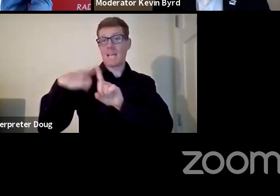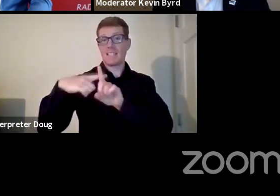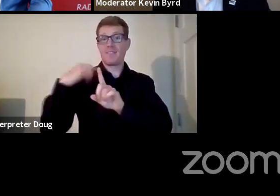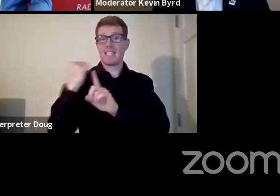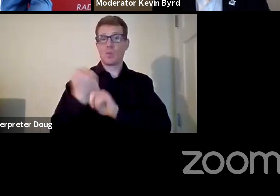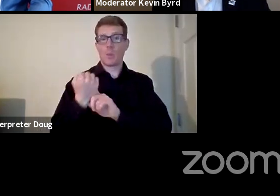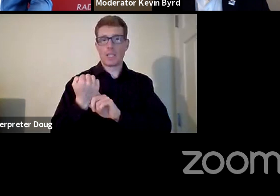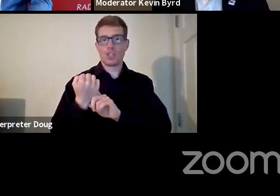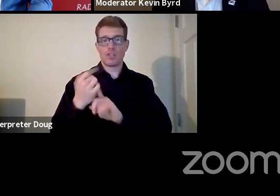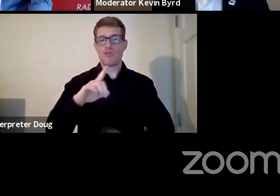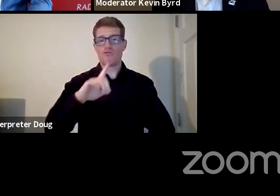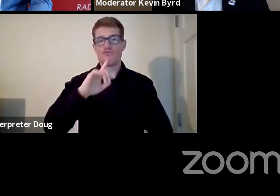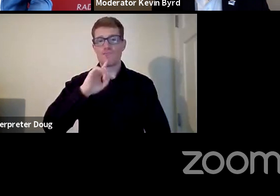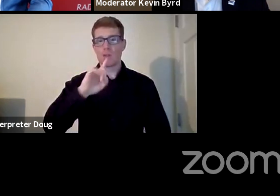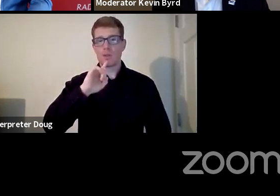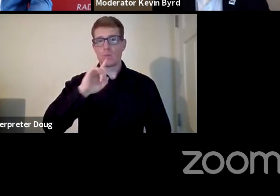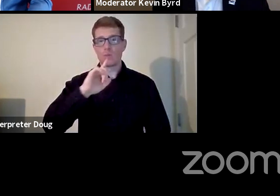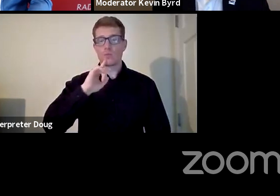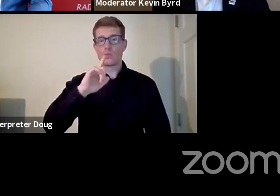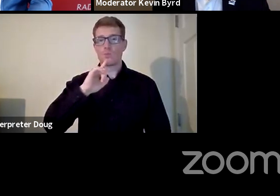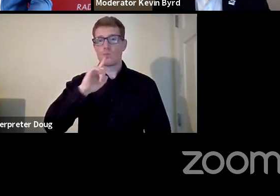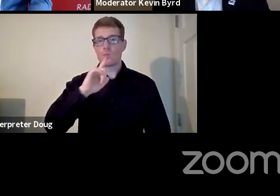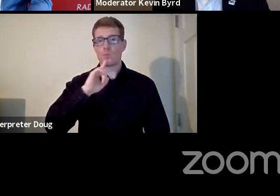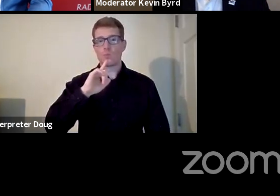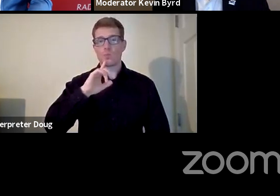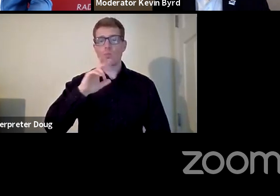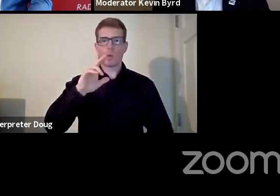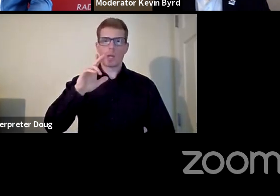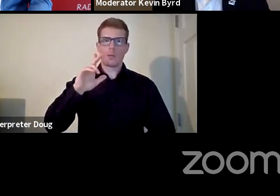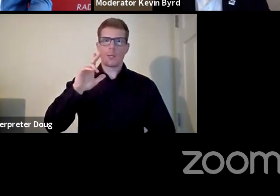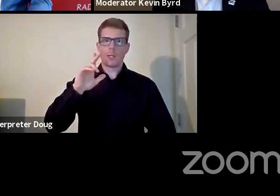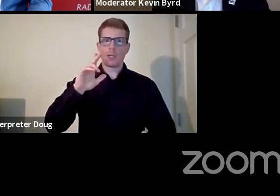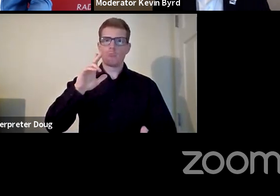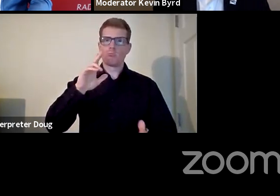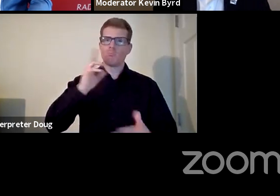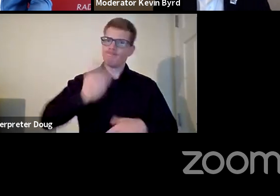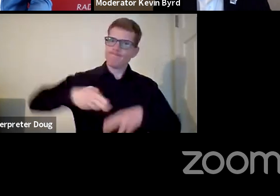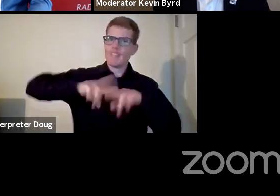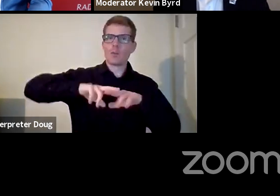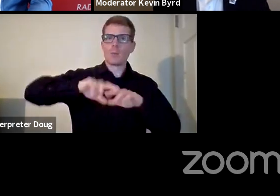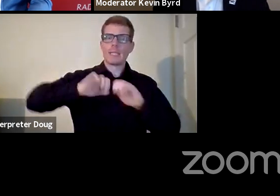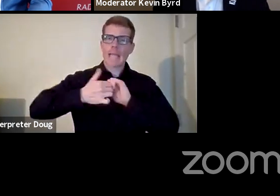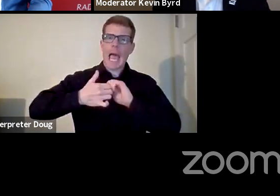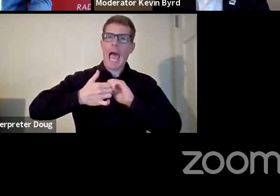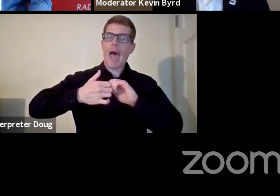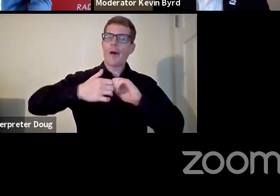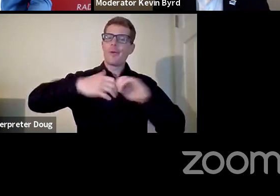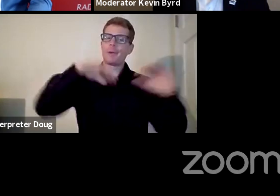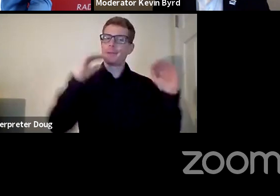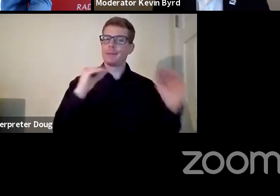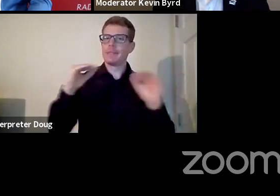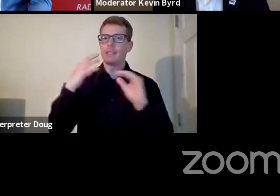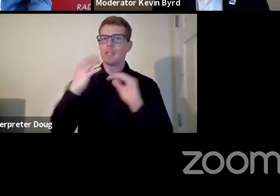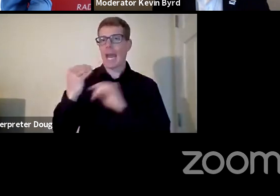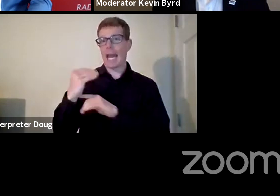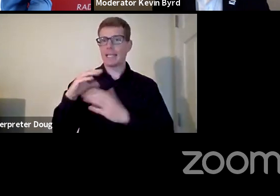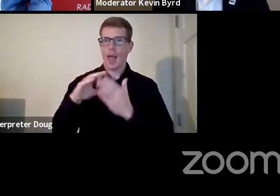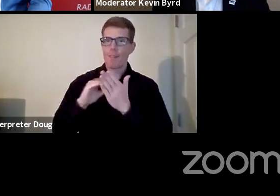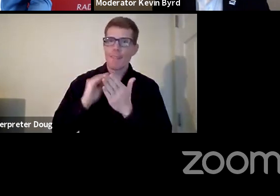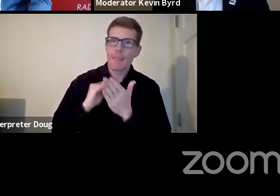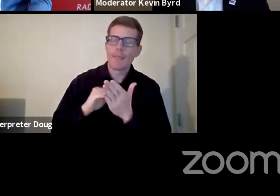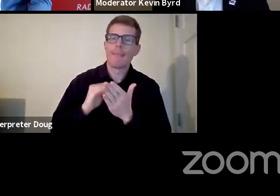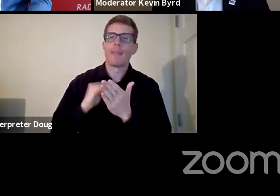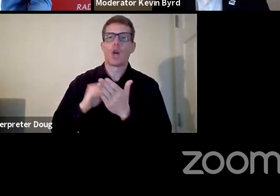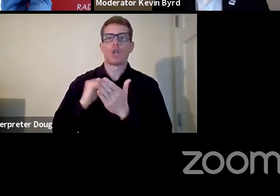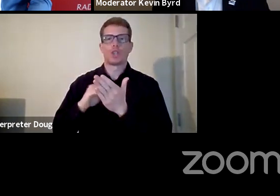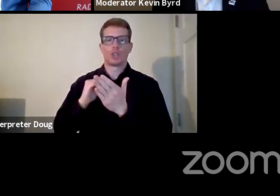that their teaching and learning that was effective. I was just so impressed with that. A lot of creativity and a lot of passion,